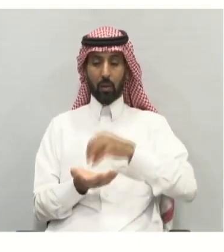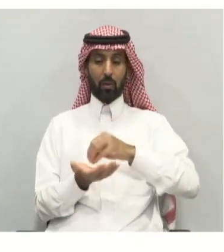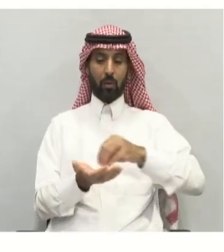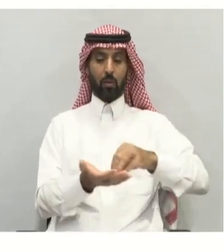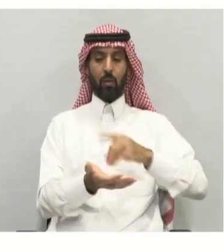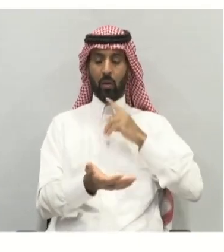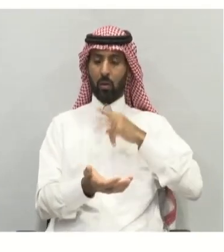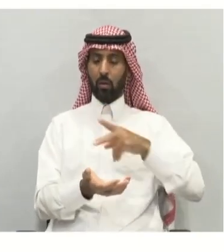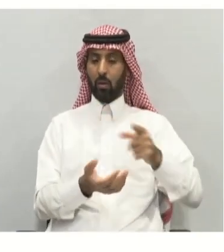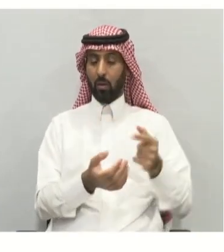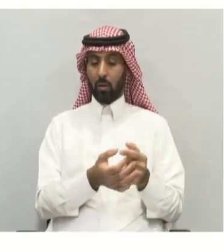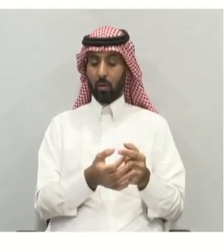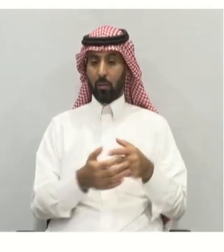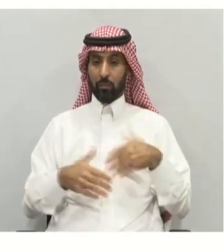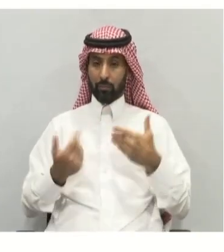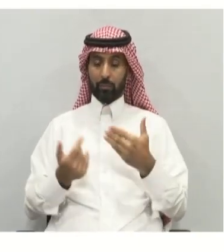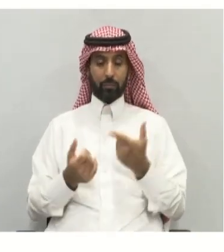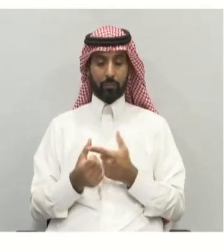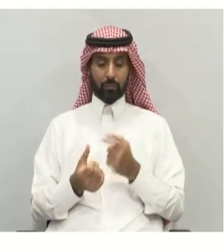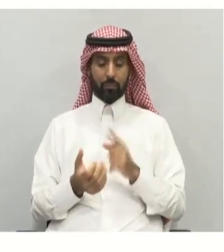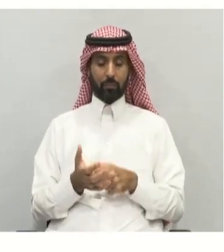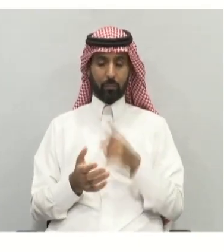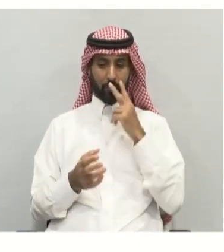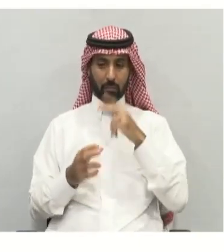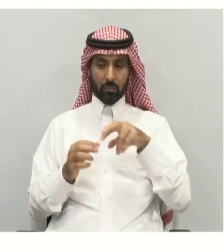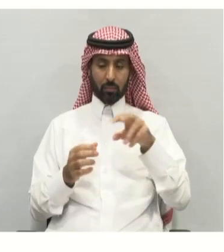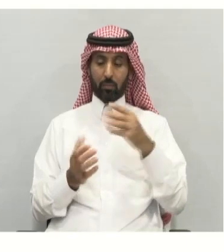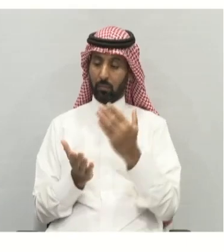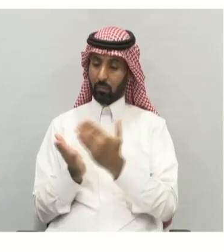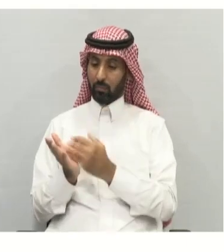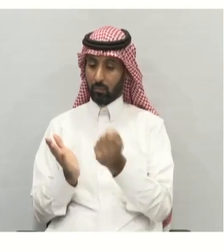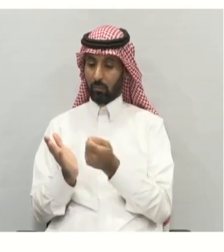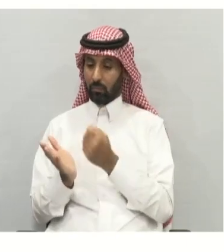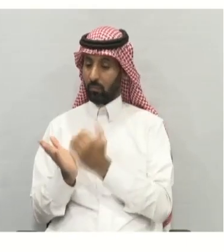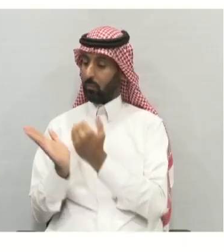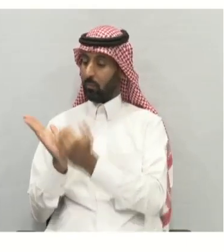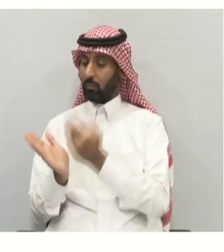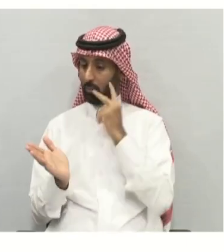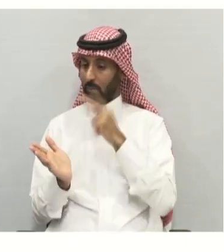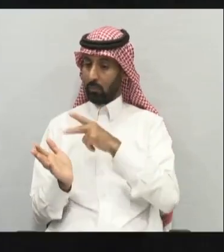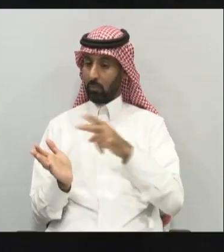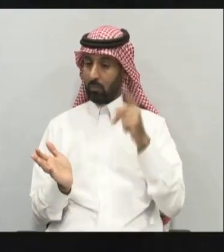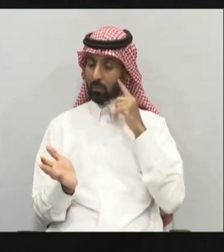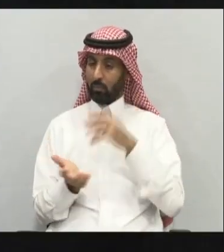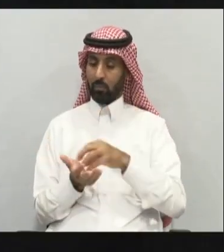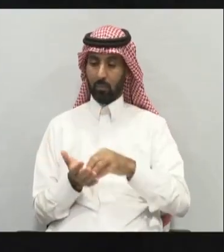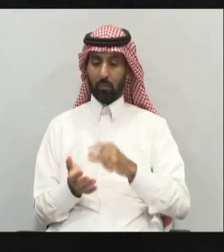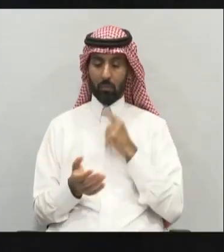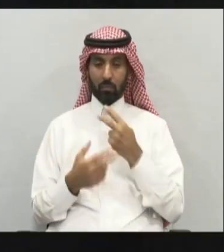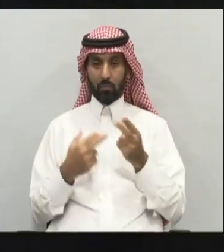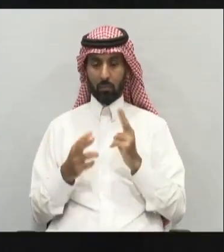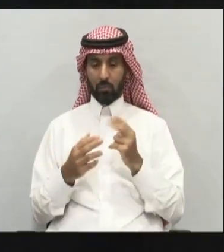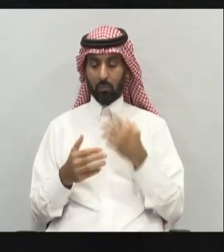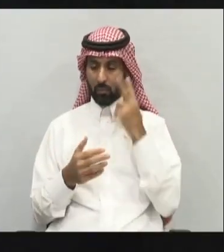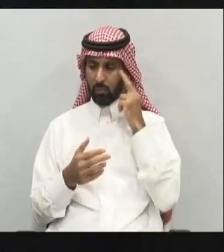celebration in another country, and to present your finding in class, just to find out the differences between the celebration that you